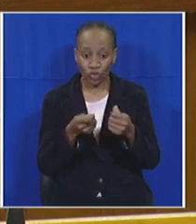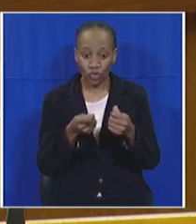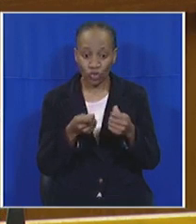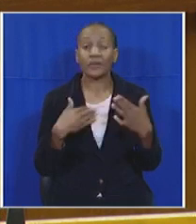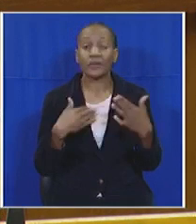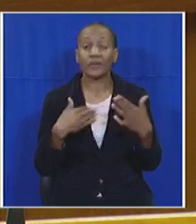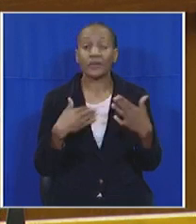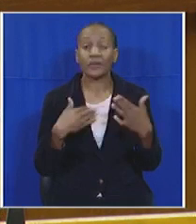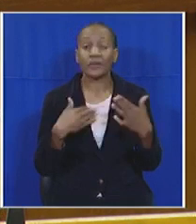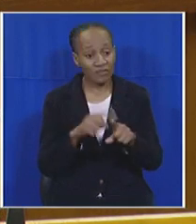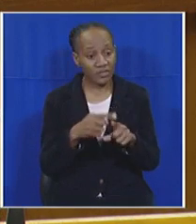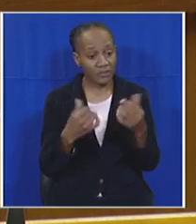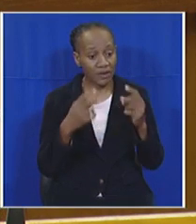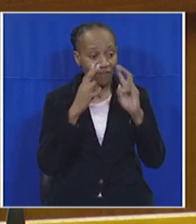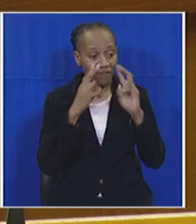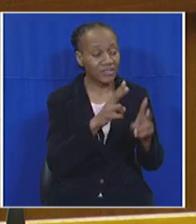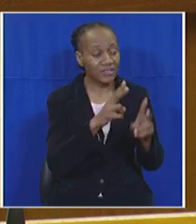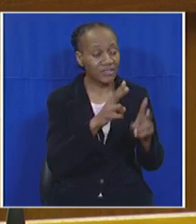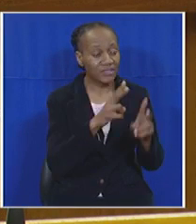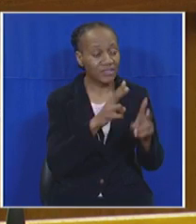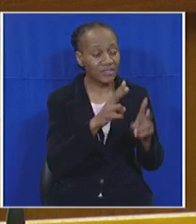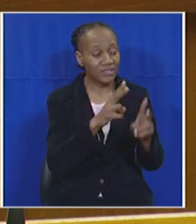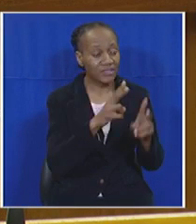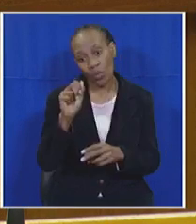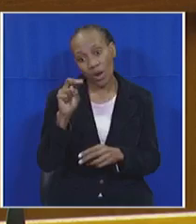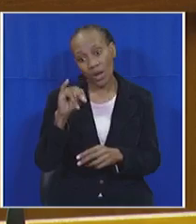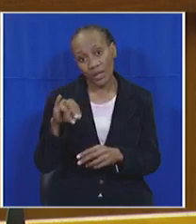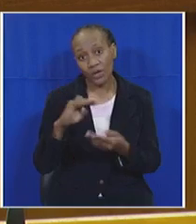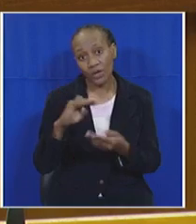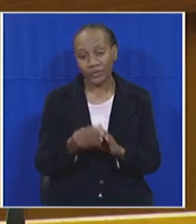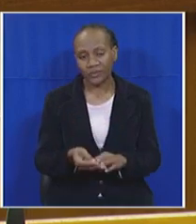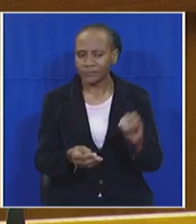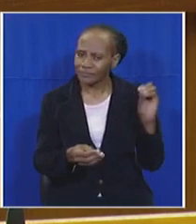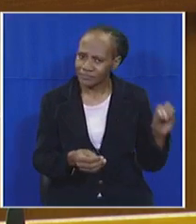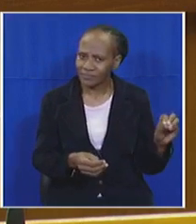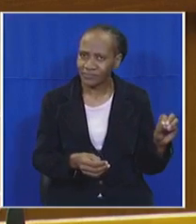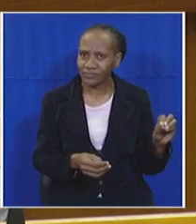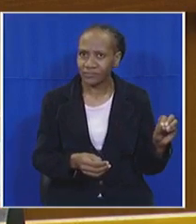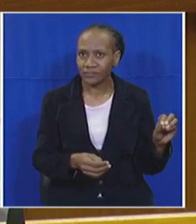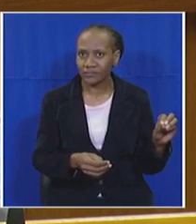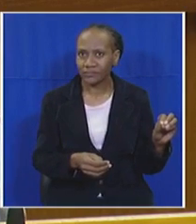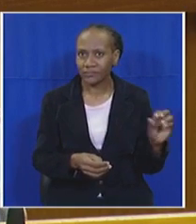to Vuani, for example. Lacks little